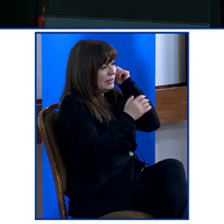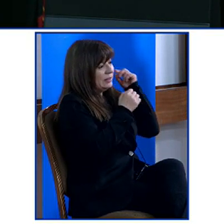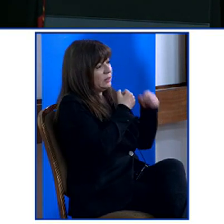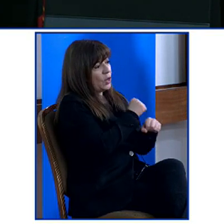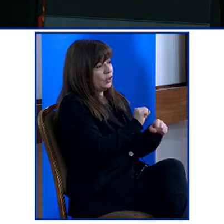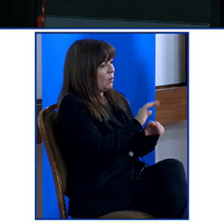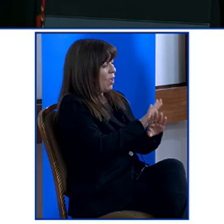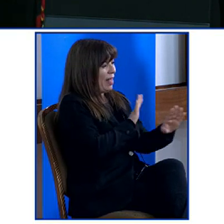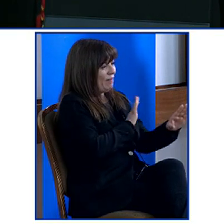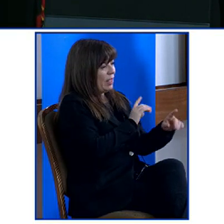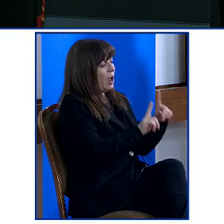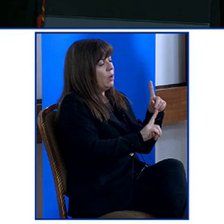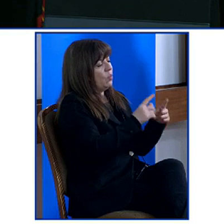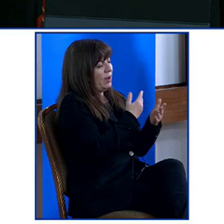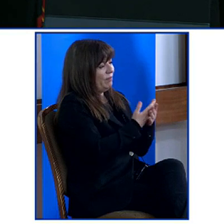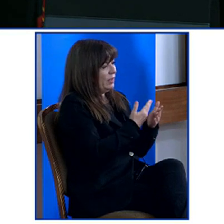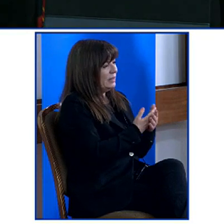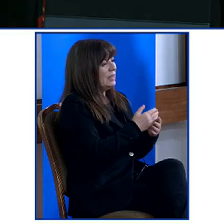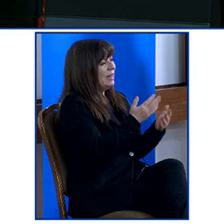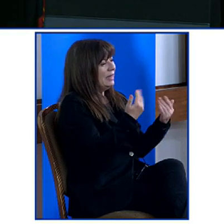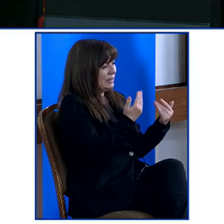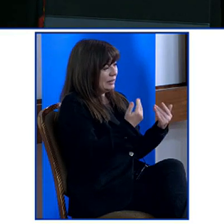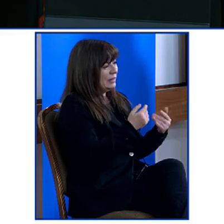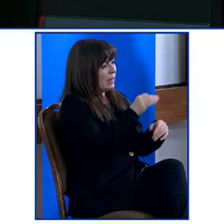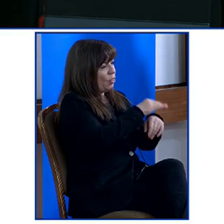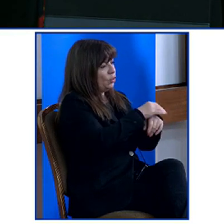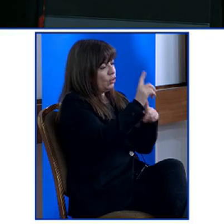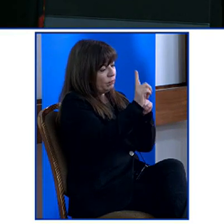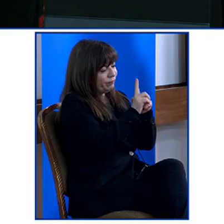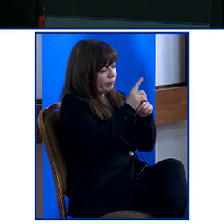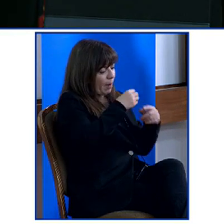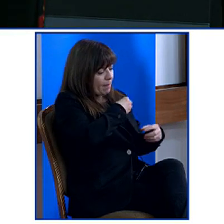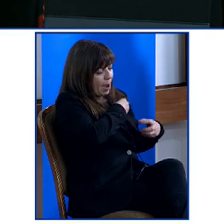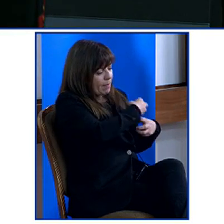that can be done in people's homes and remotely.